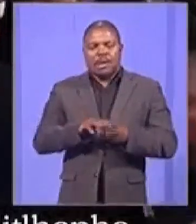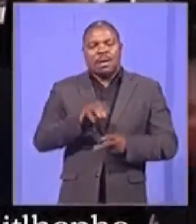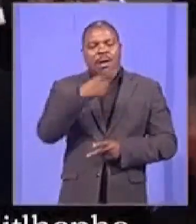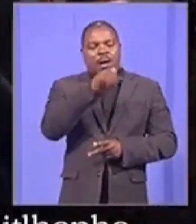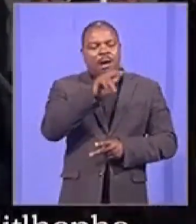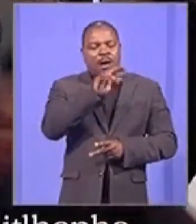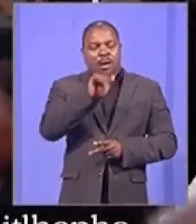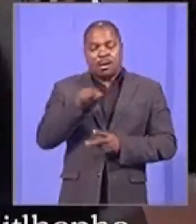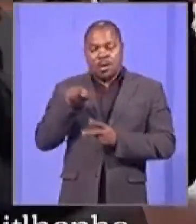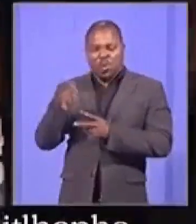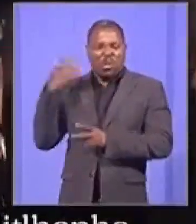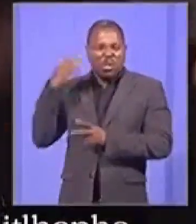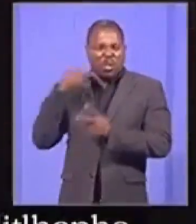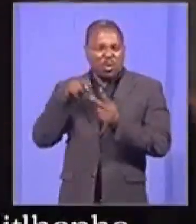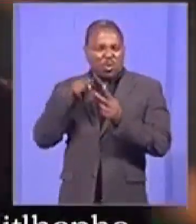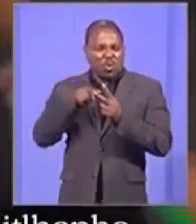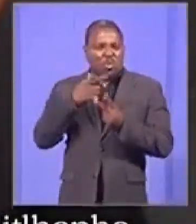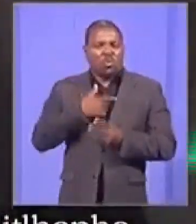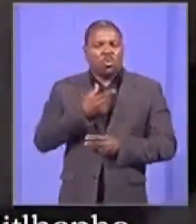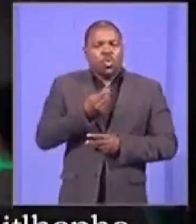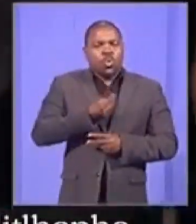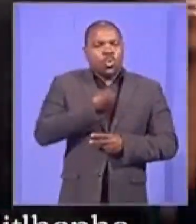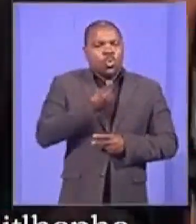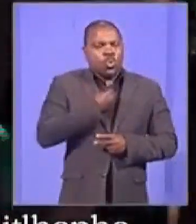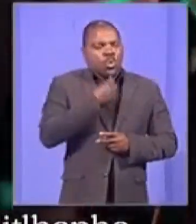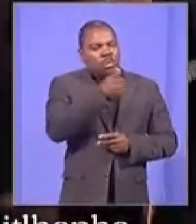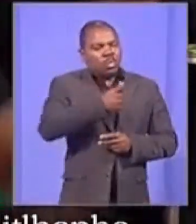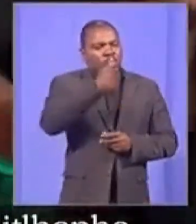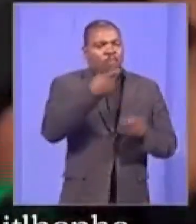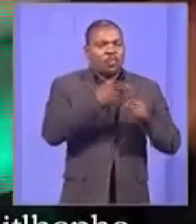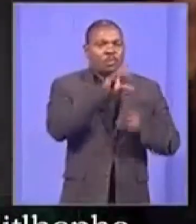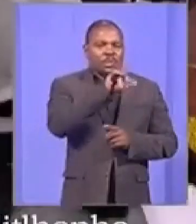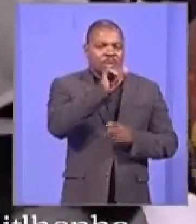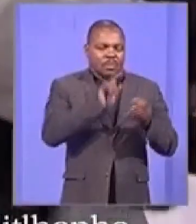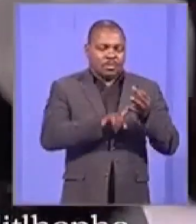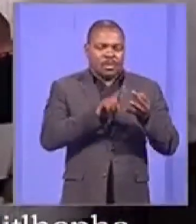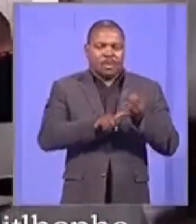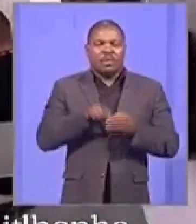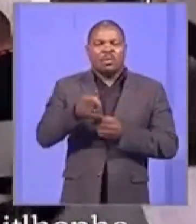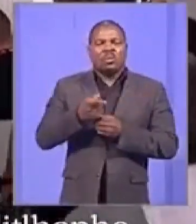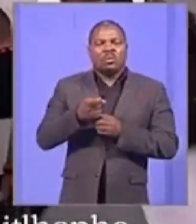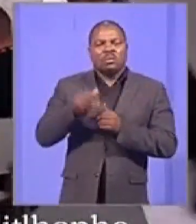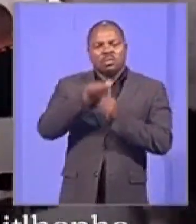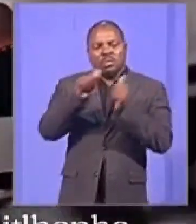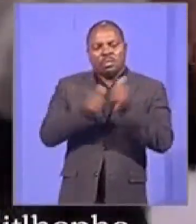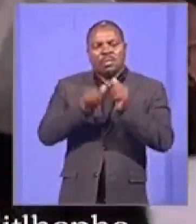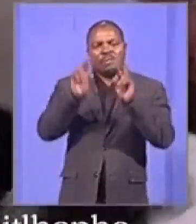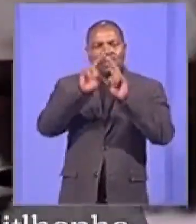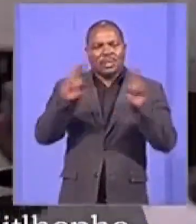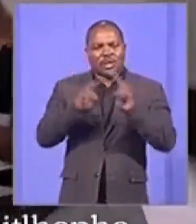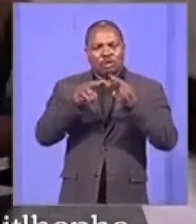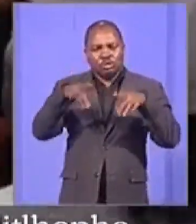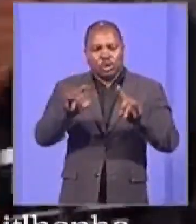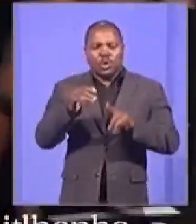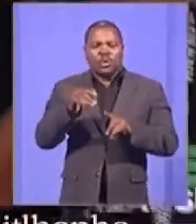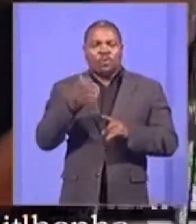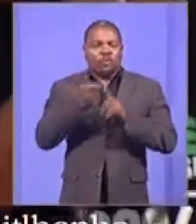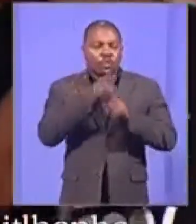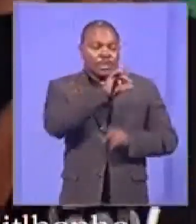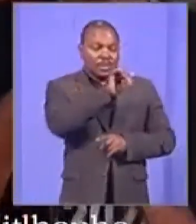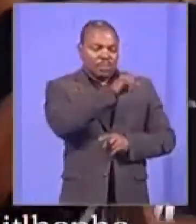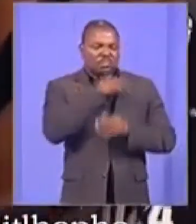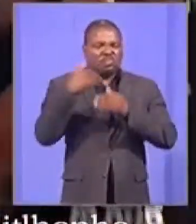yo mo malobeng e neng e le moeteledipele wa bašwa wa DA, motlatsa monnasetulo wa federale wa DA, gape e ne e le yo ikarabela